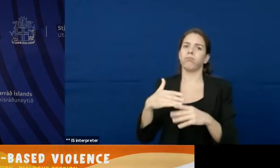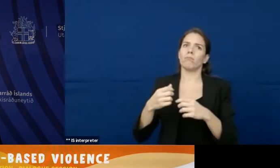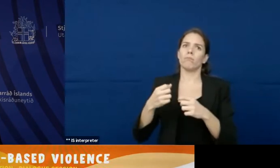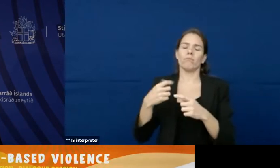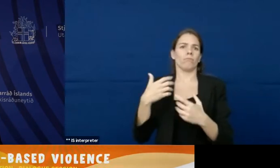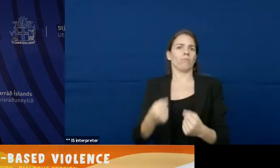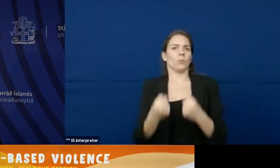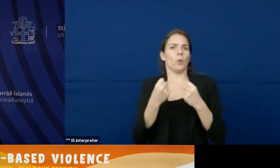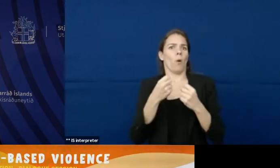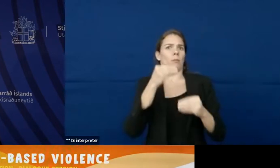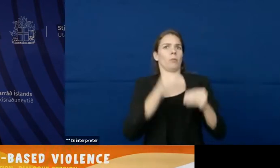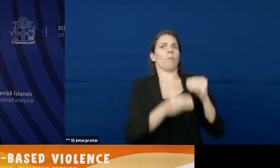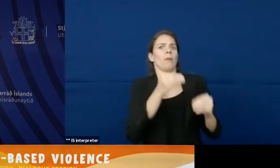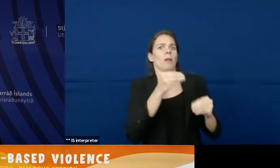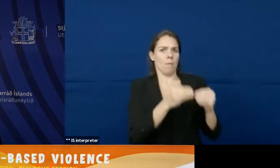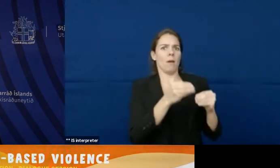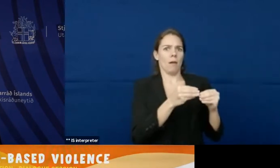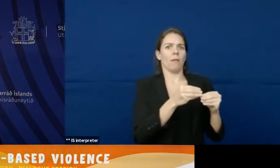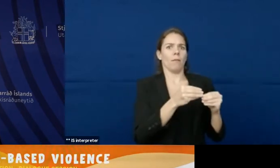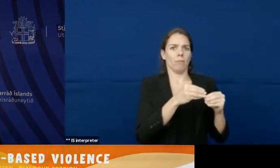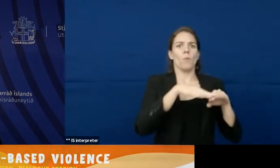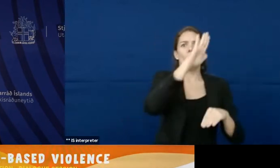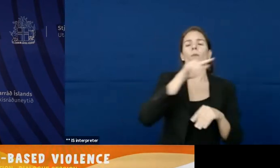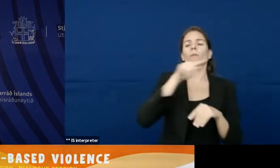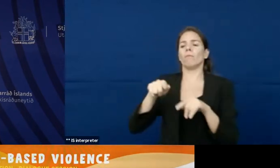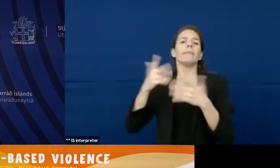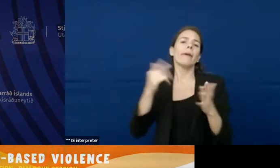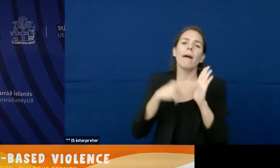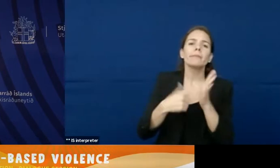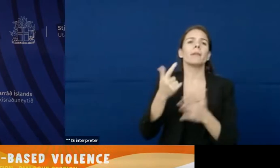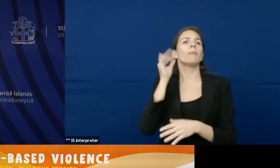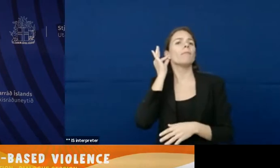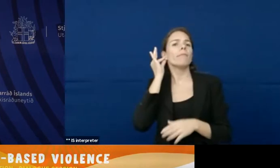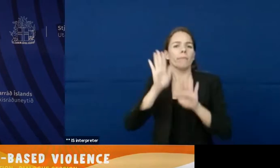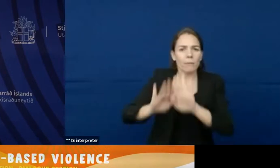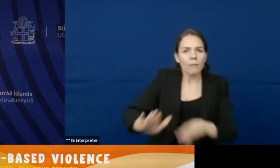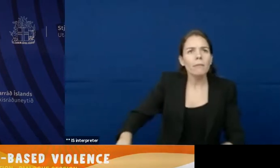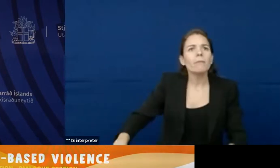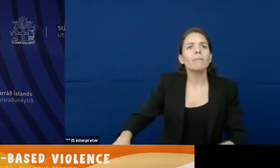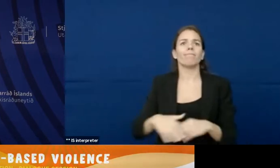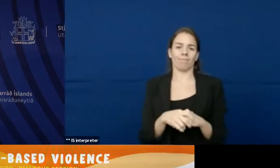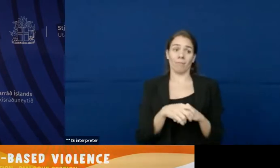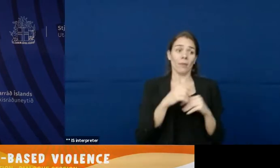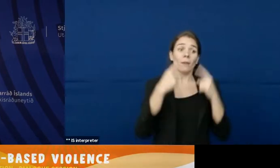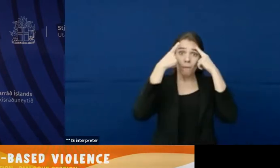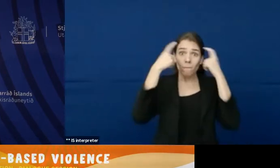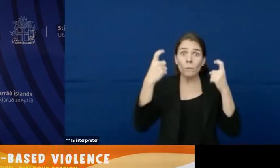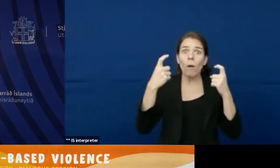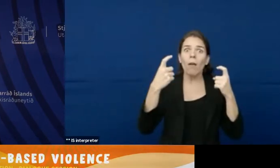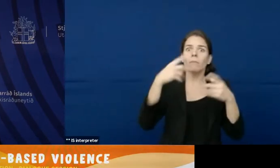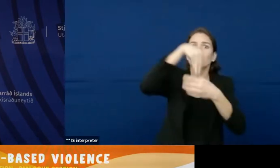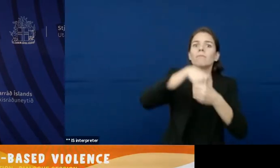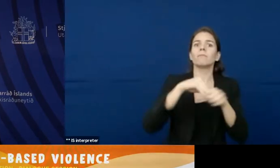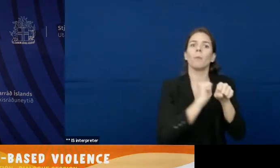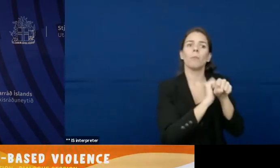violence. This is truly a shadow pandemic. It is therefore of utmost importance that we